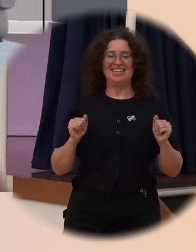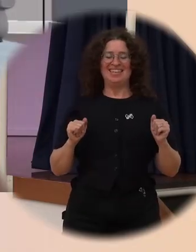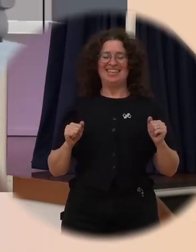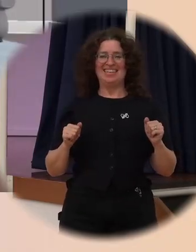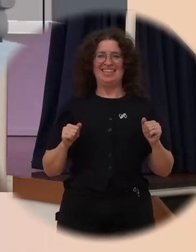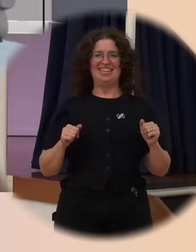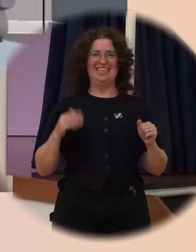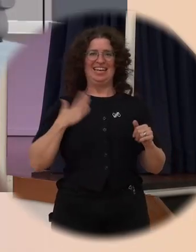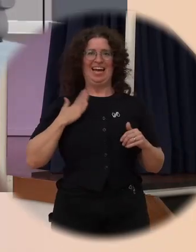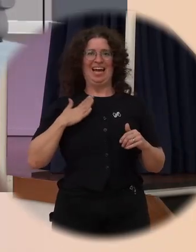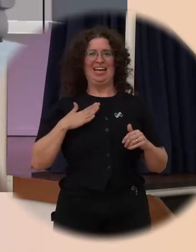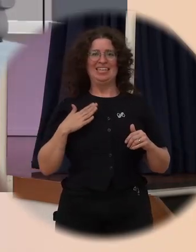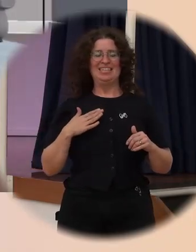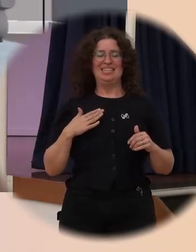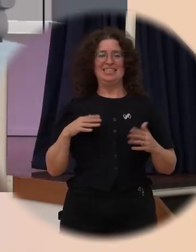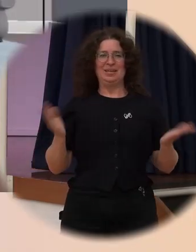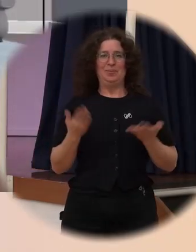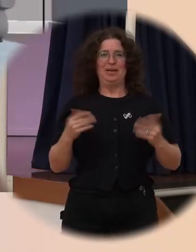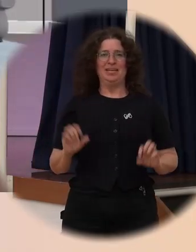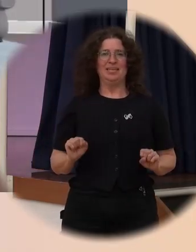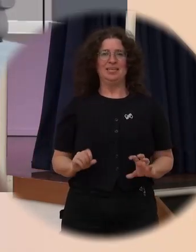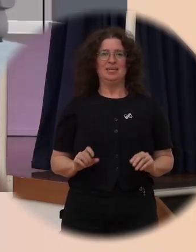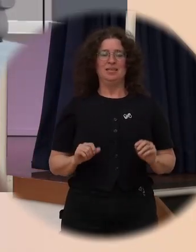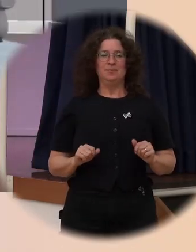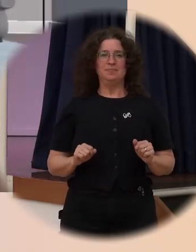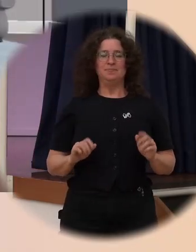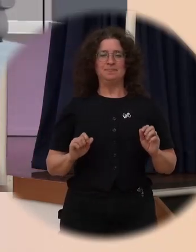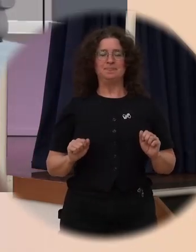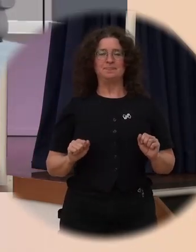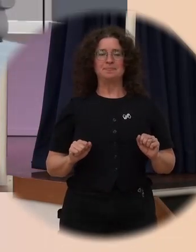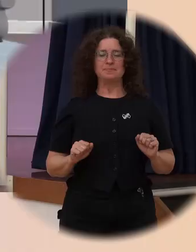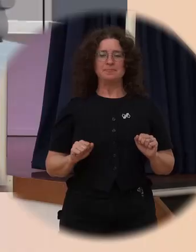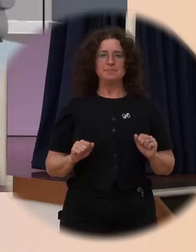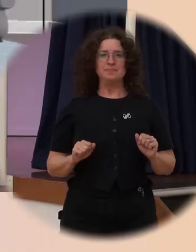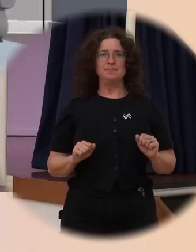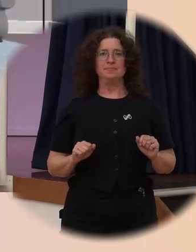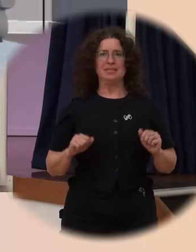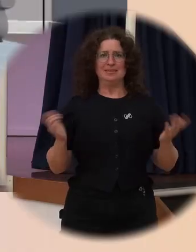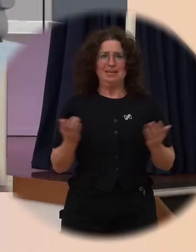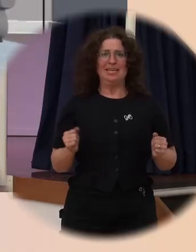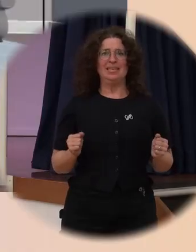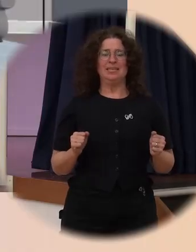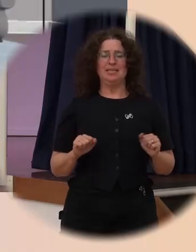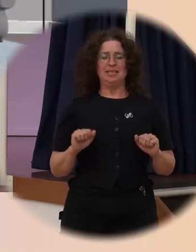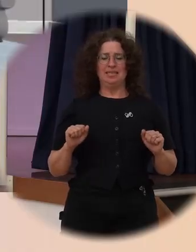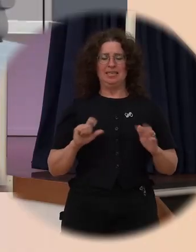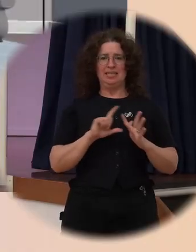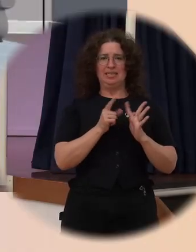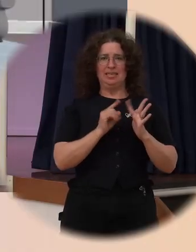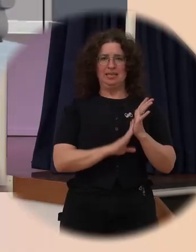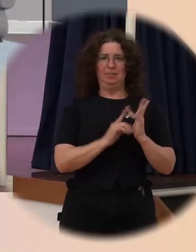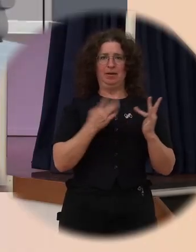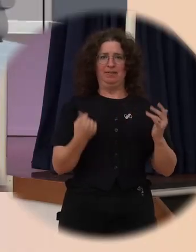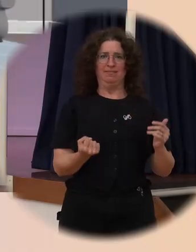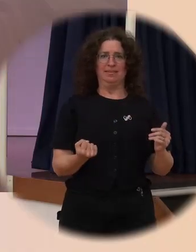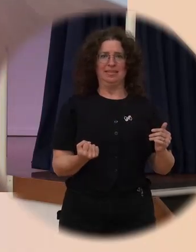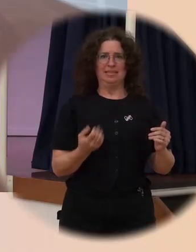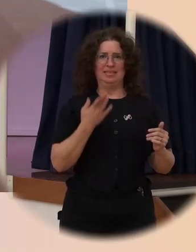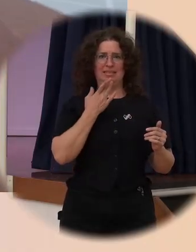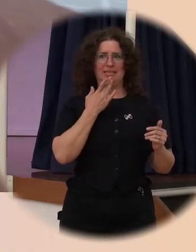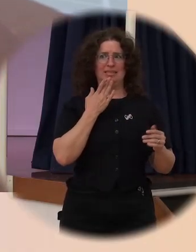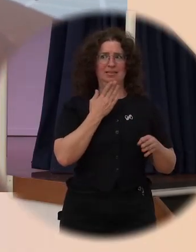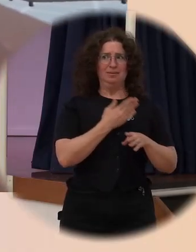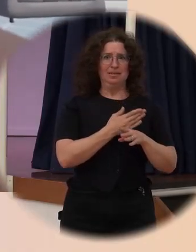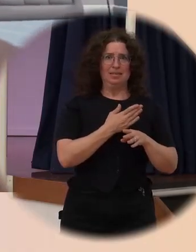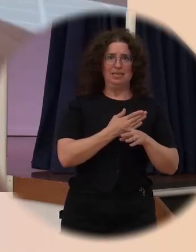quickly try to uh, play the demo. Is it playing?